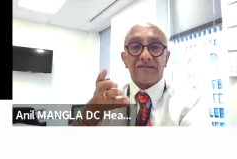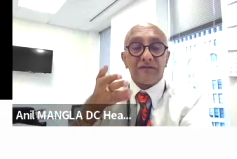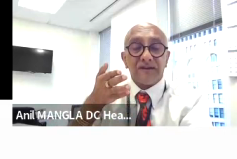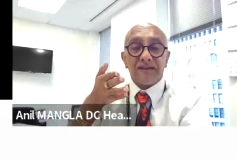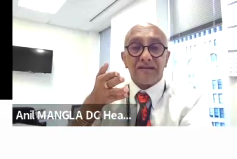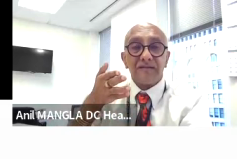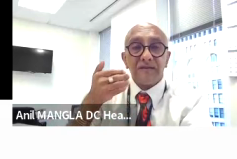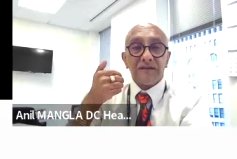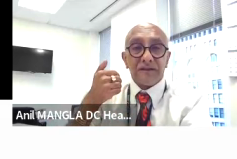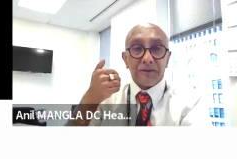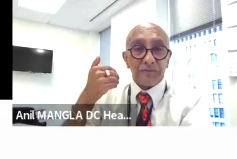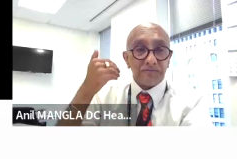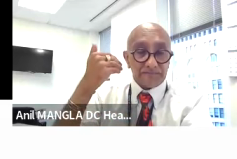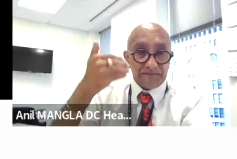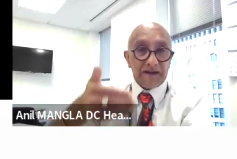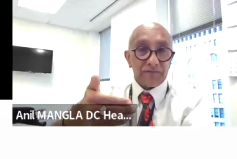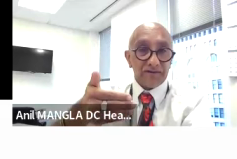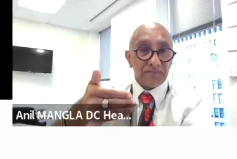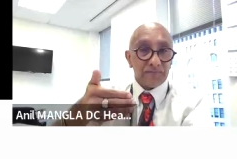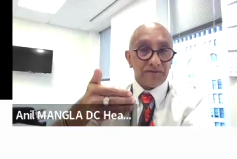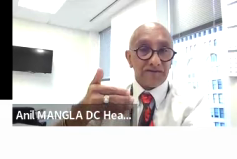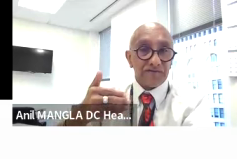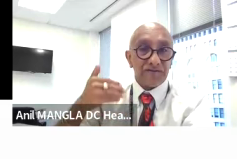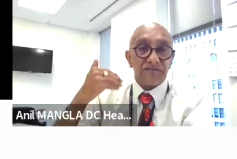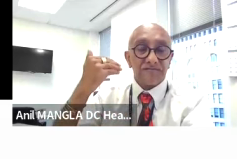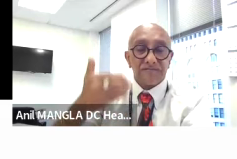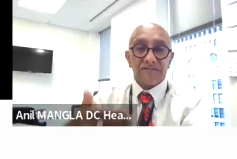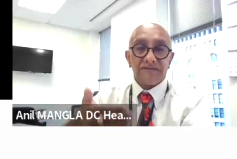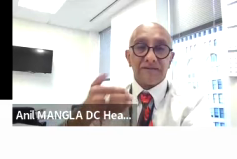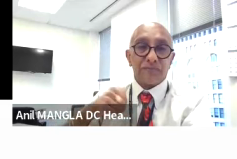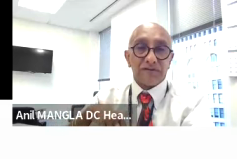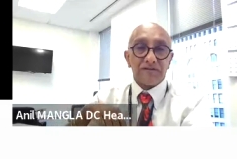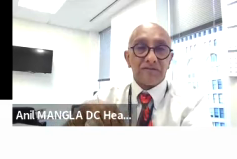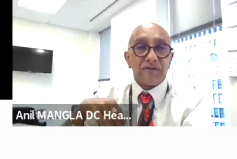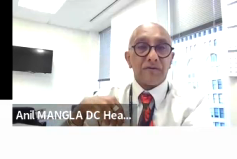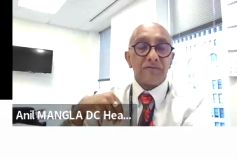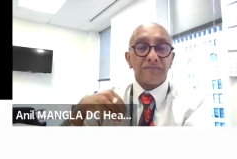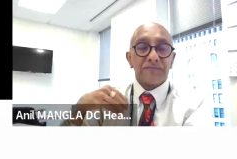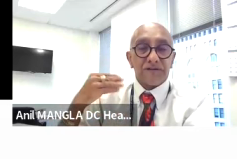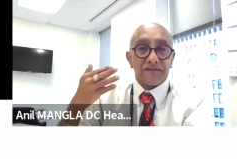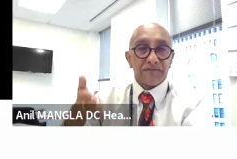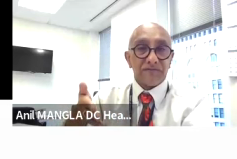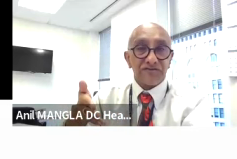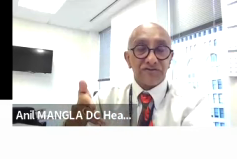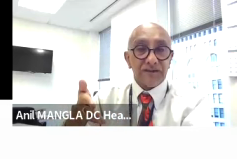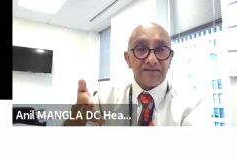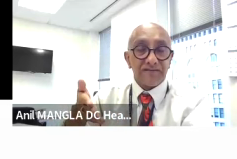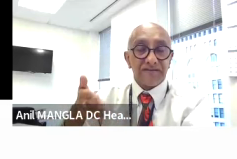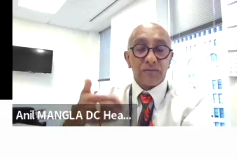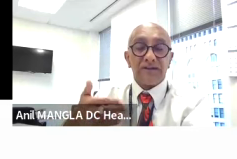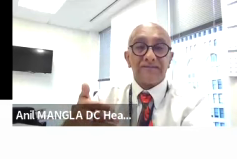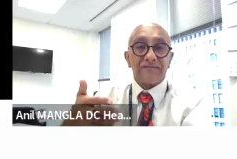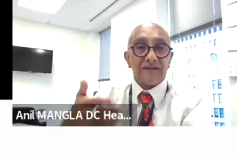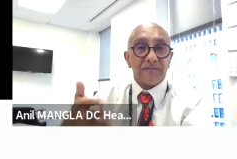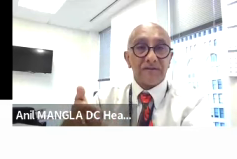10,000 deaths. So again, high-risk population, it's important to know what's the prevention